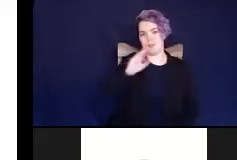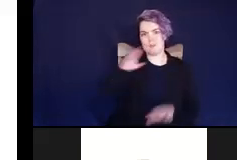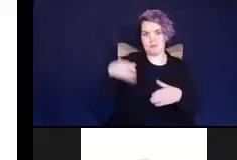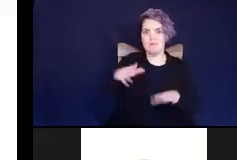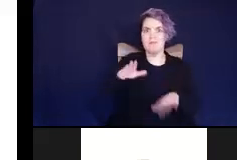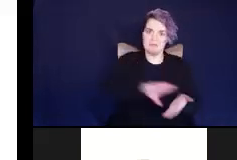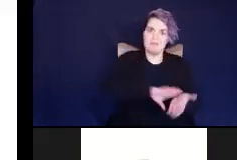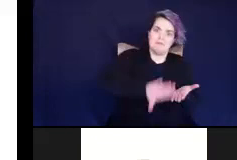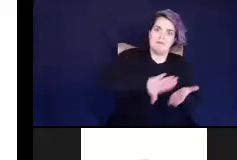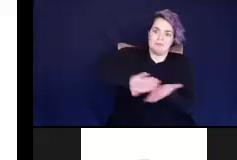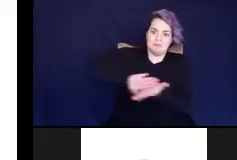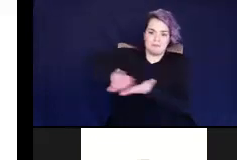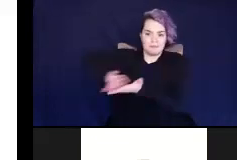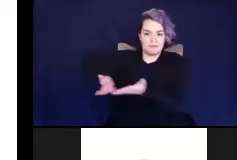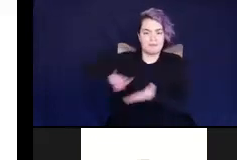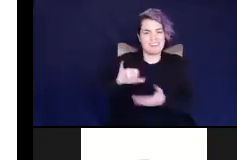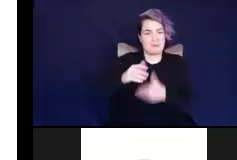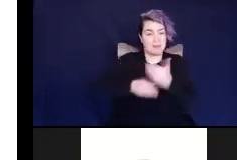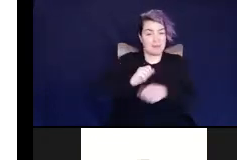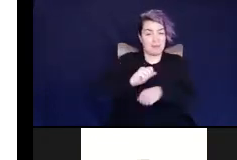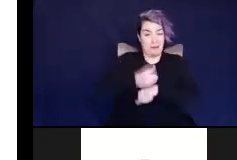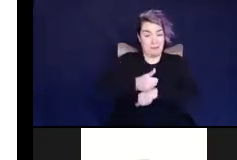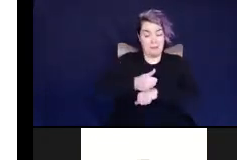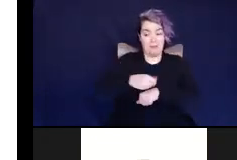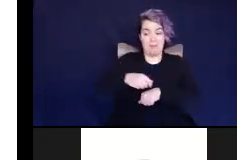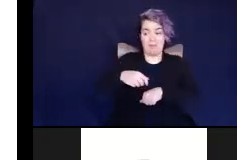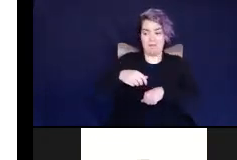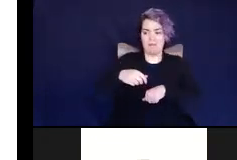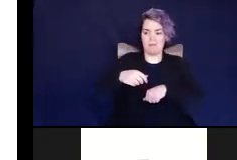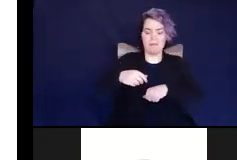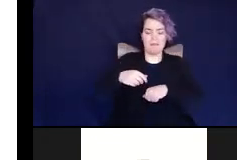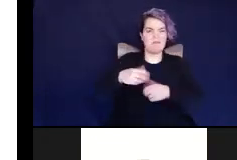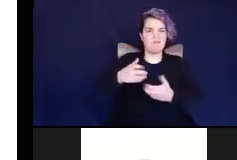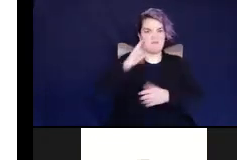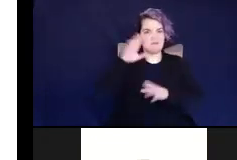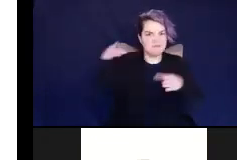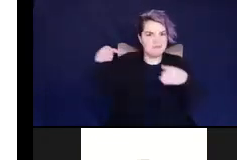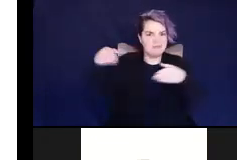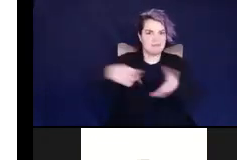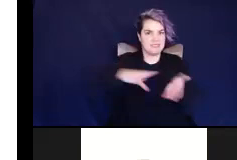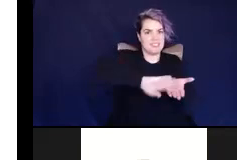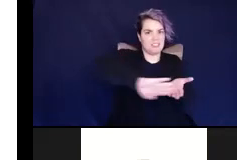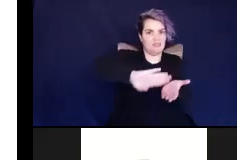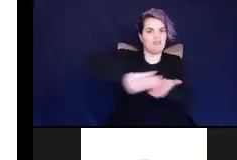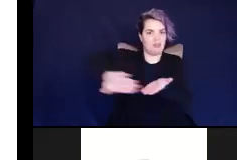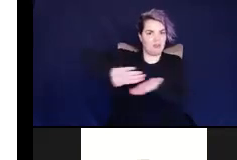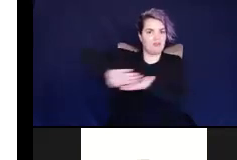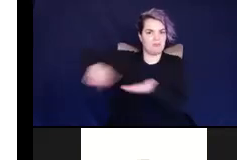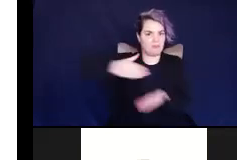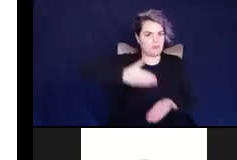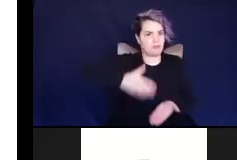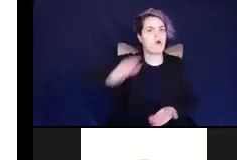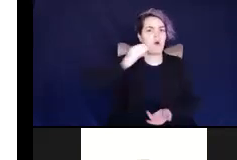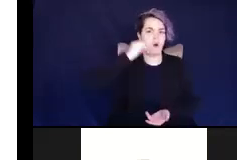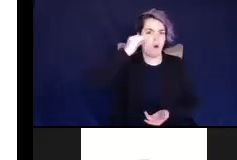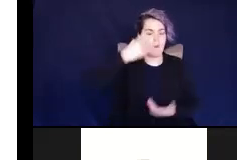and sort of setting up a process to really start looking at discharging people with a different